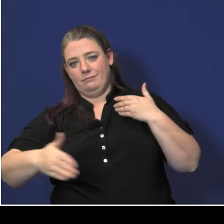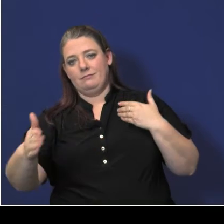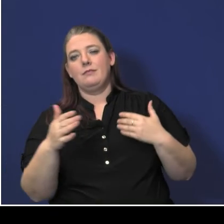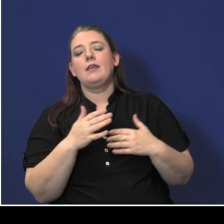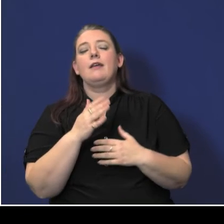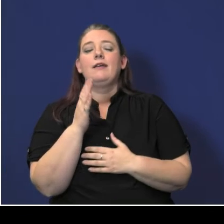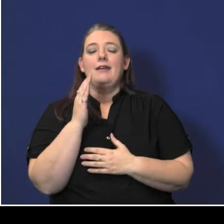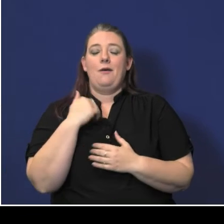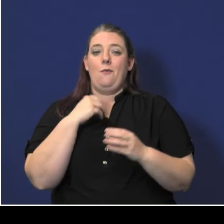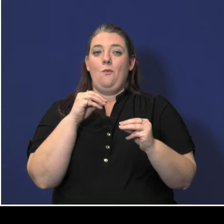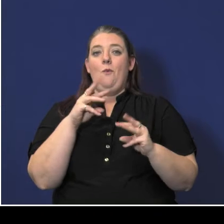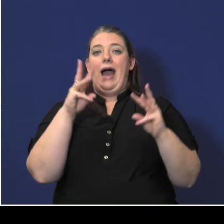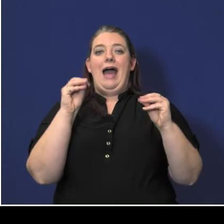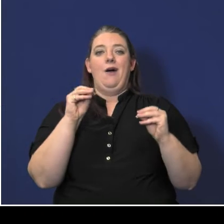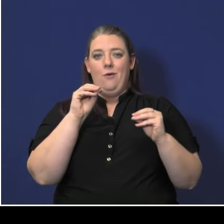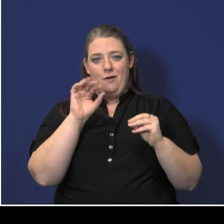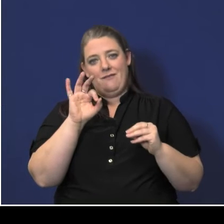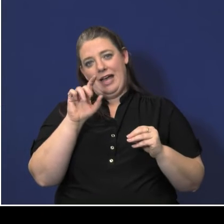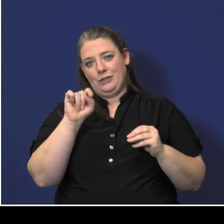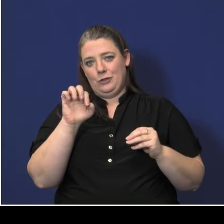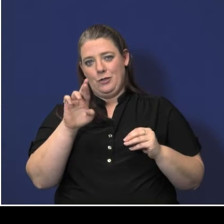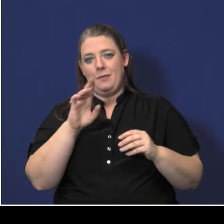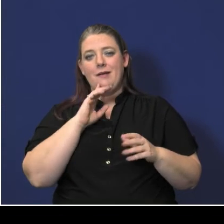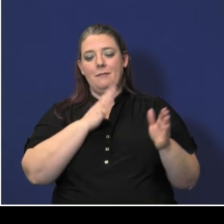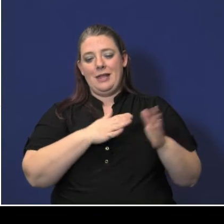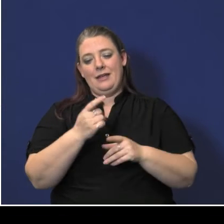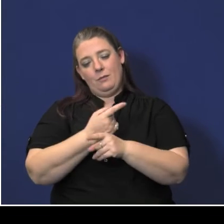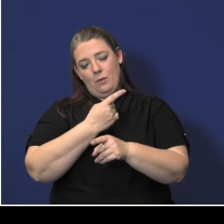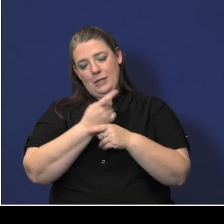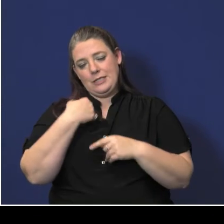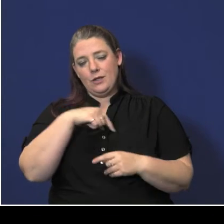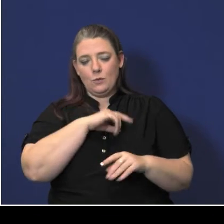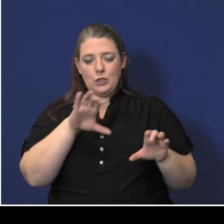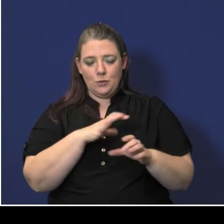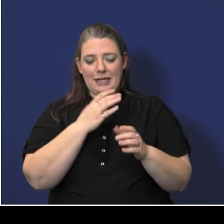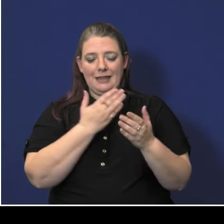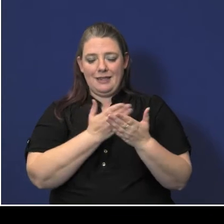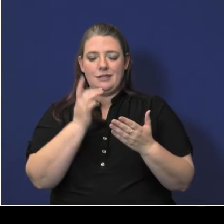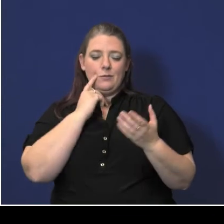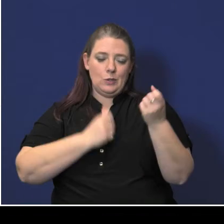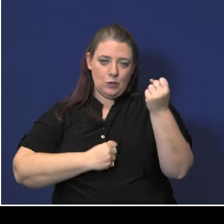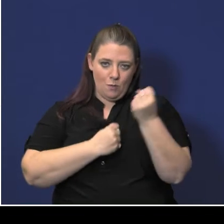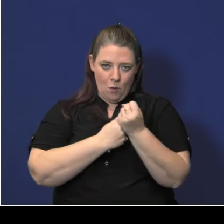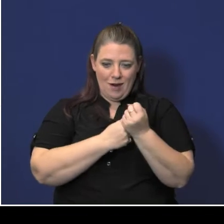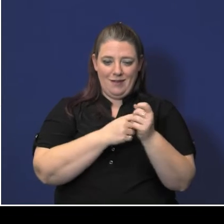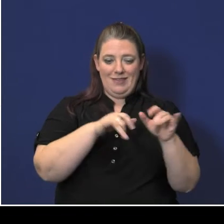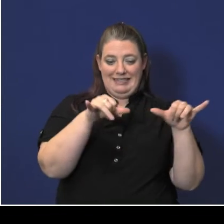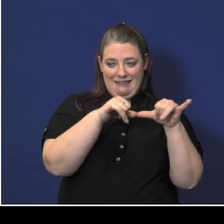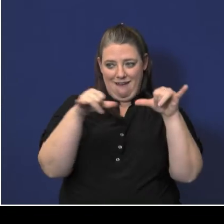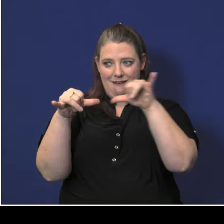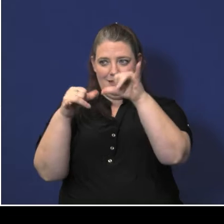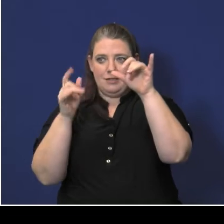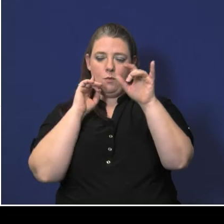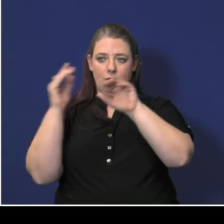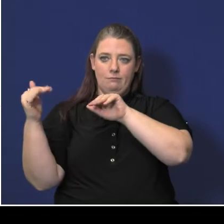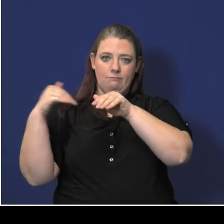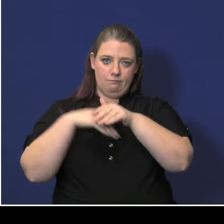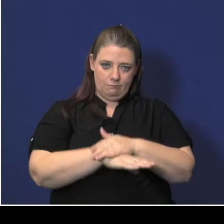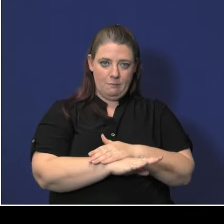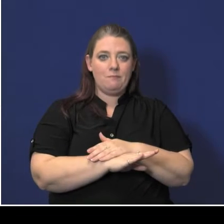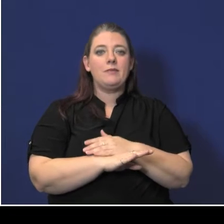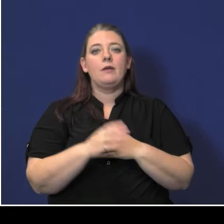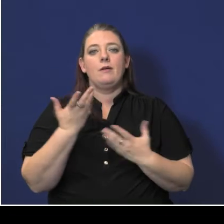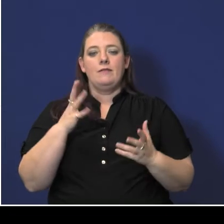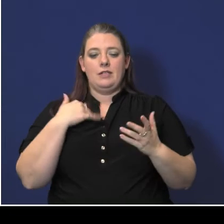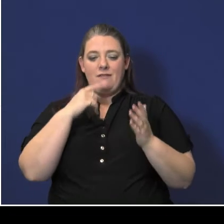factor, but planning appropriately too, so that we're doing things that support the size of groups that you're bringing in. We've gone through and